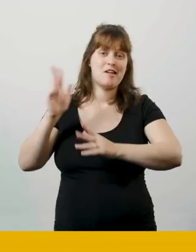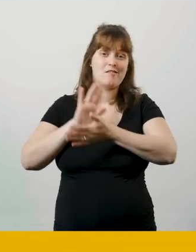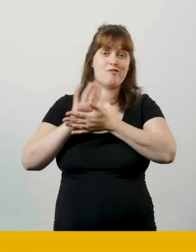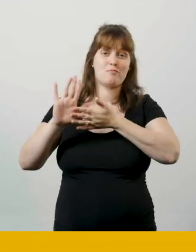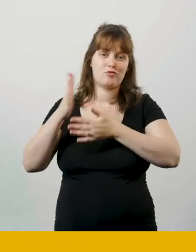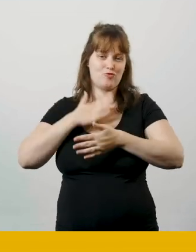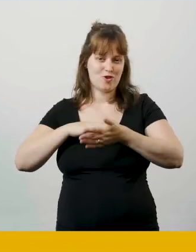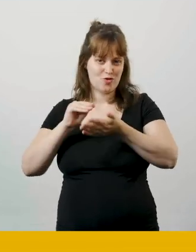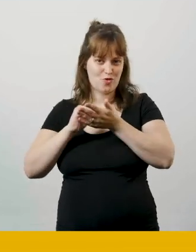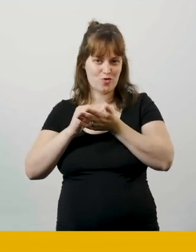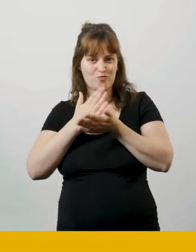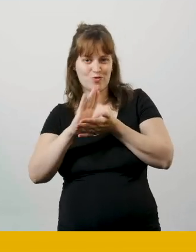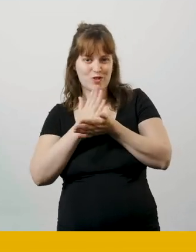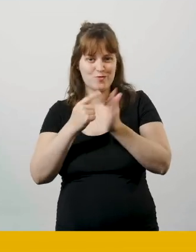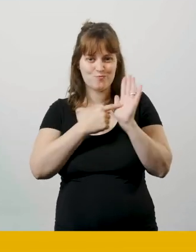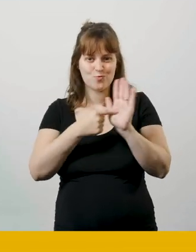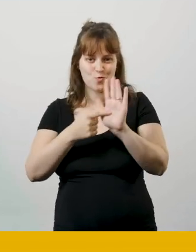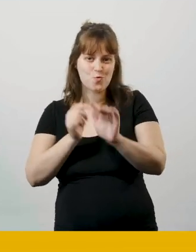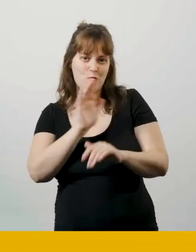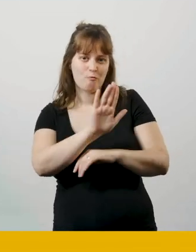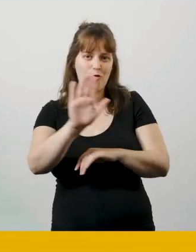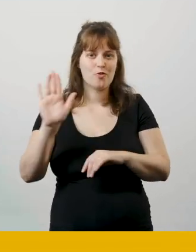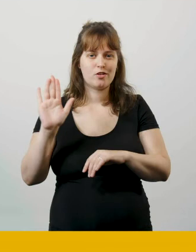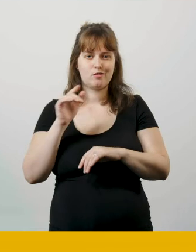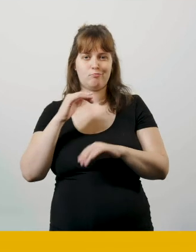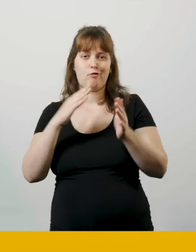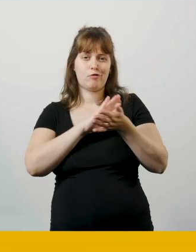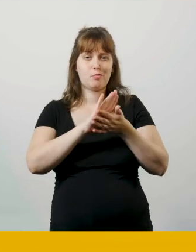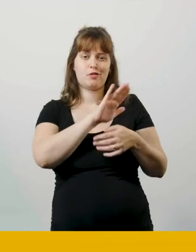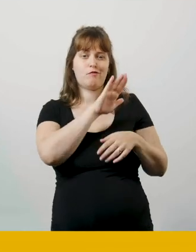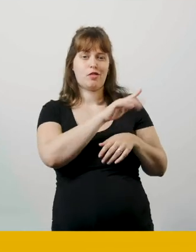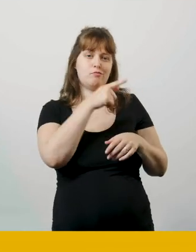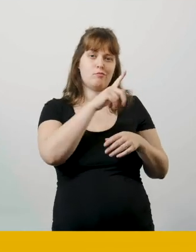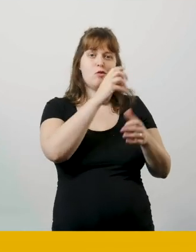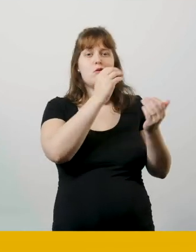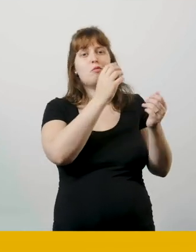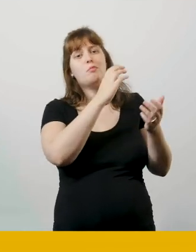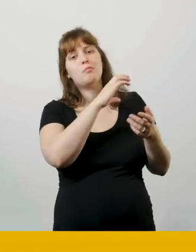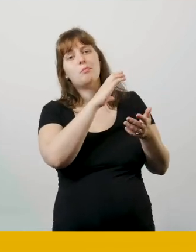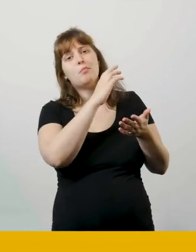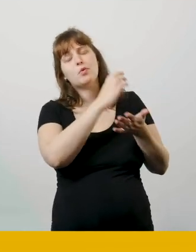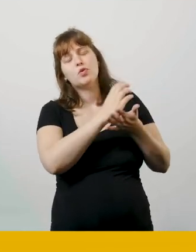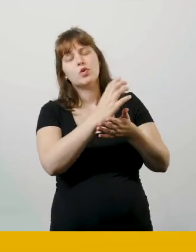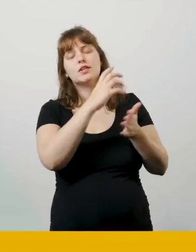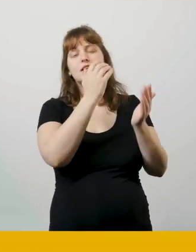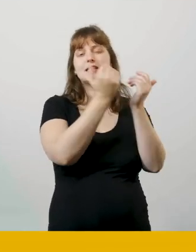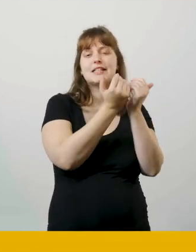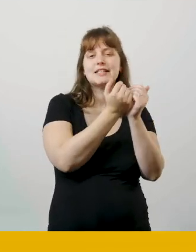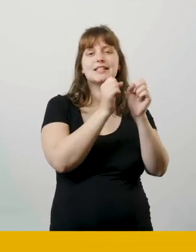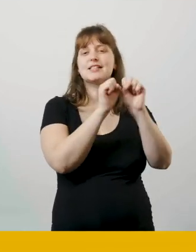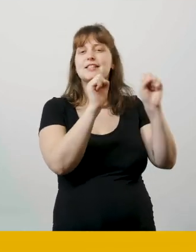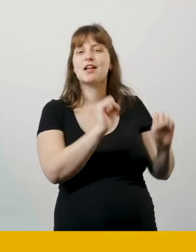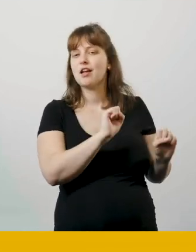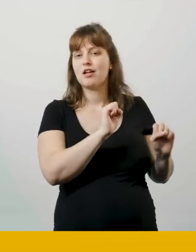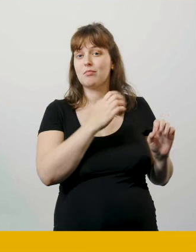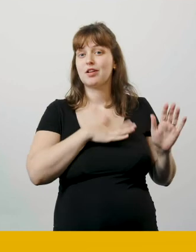examples of products, services, and systems. I would like to